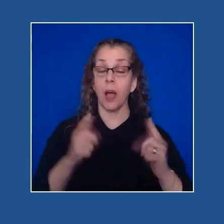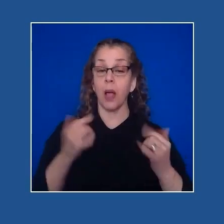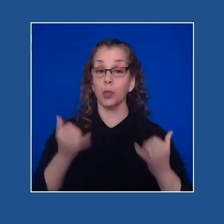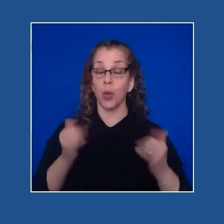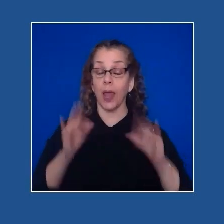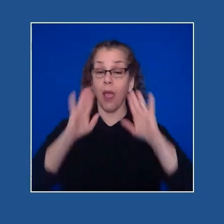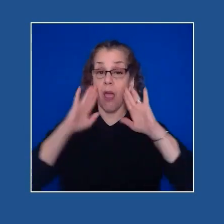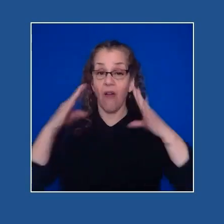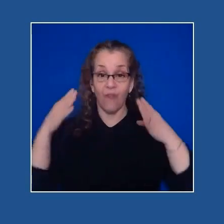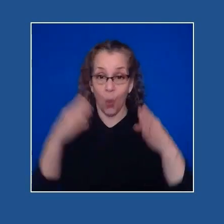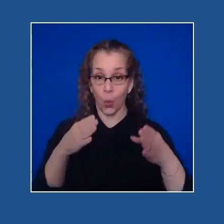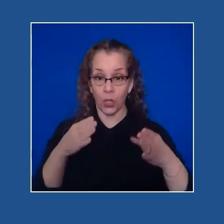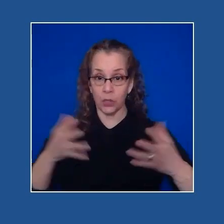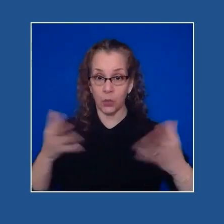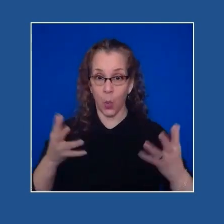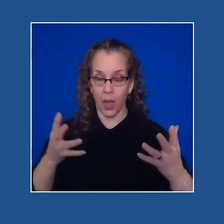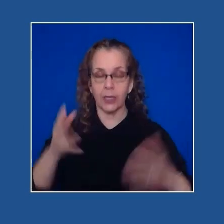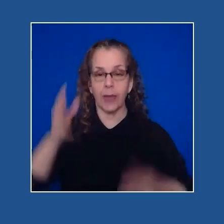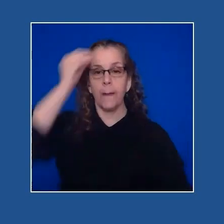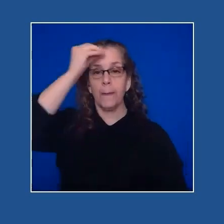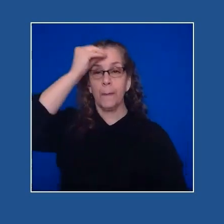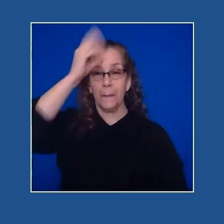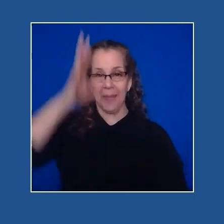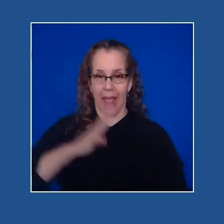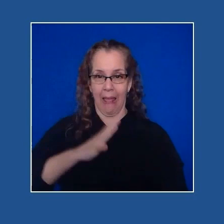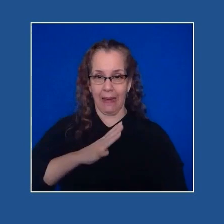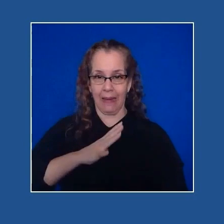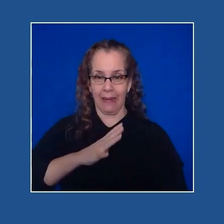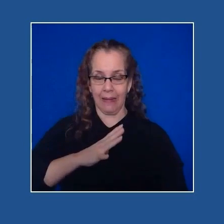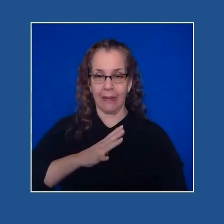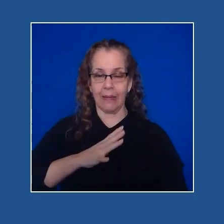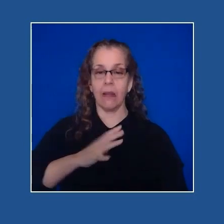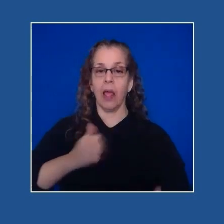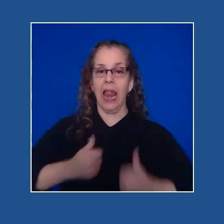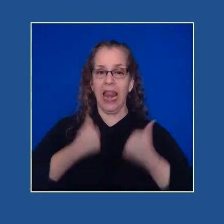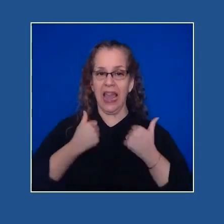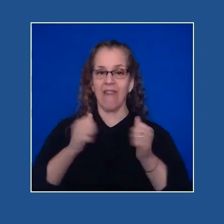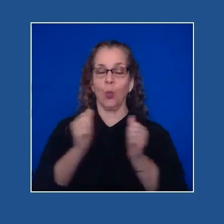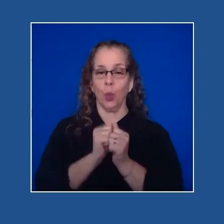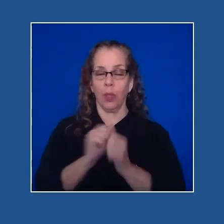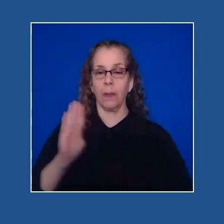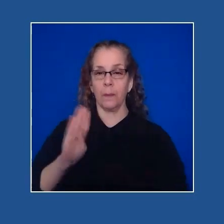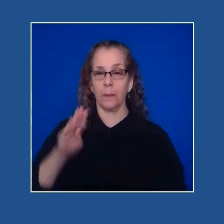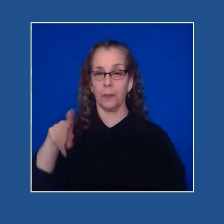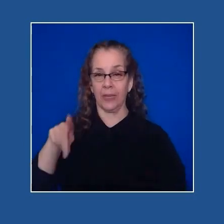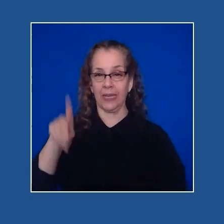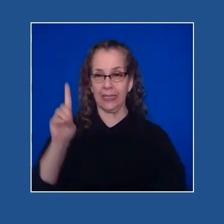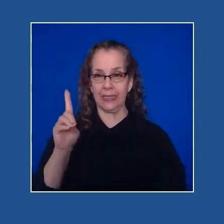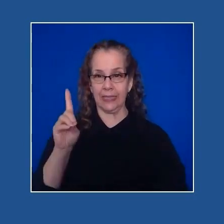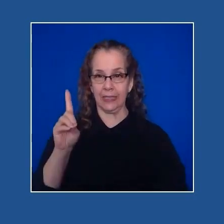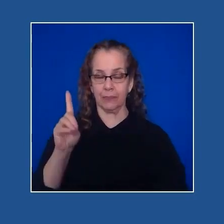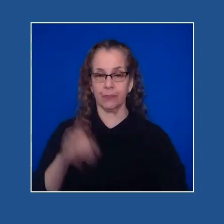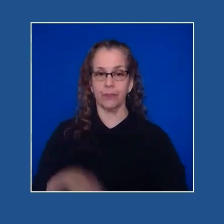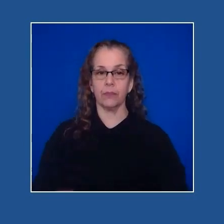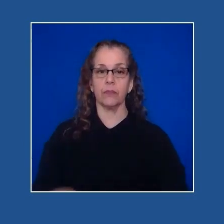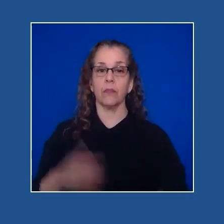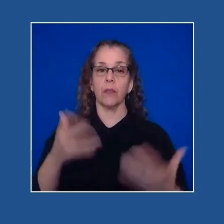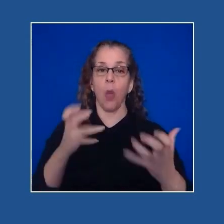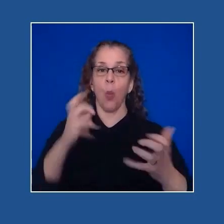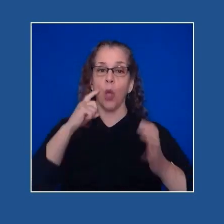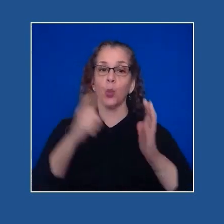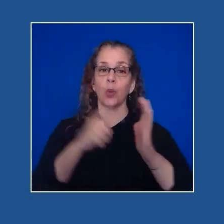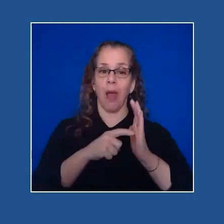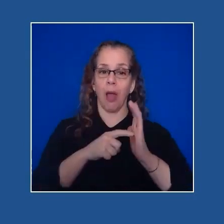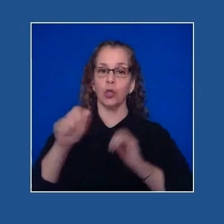to give a voice to men living with BPD. So I'd like to acknowledge the work of my colleagues